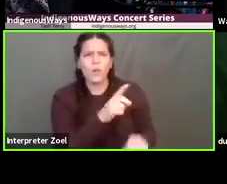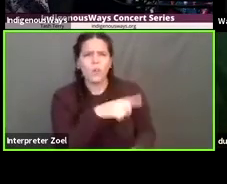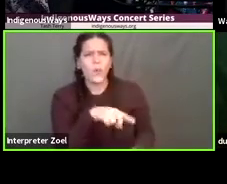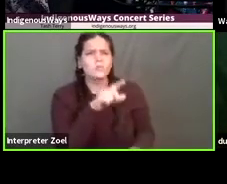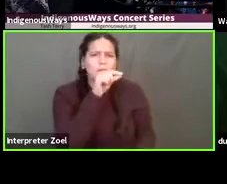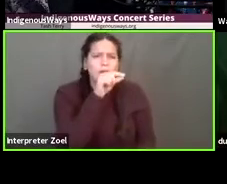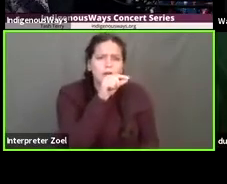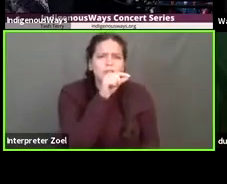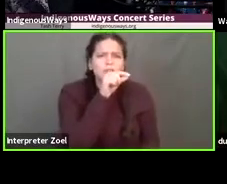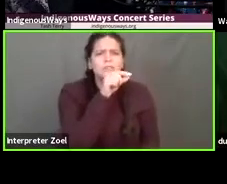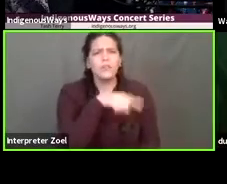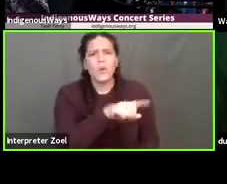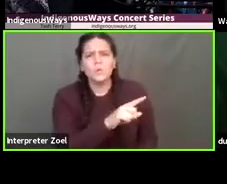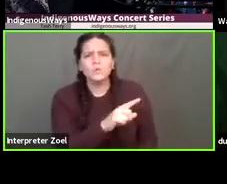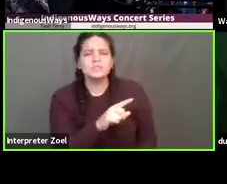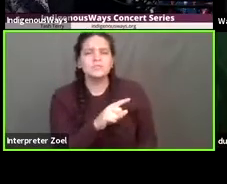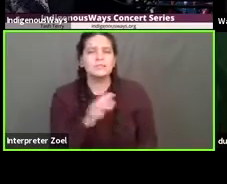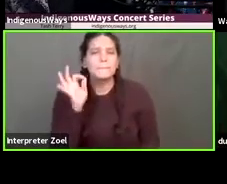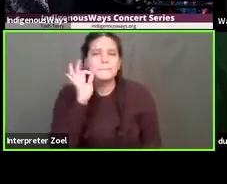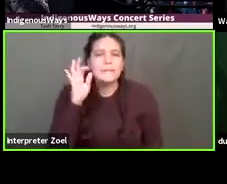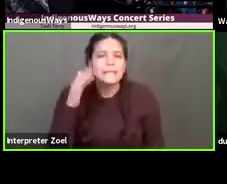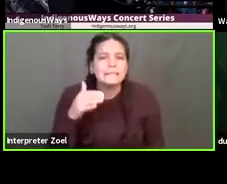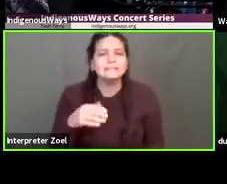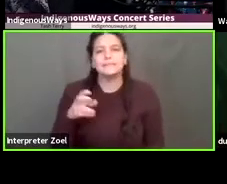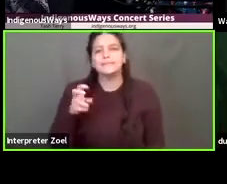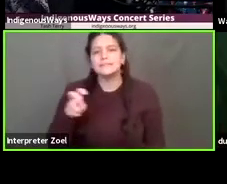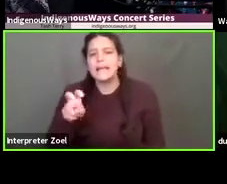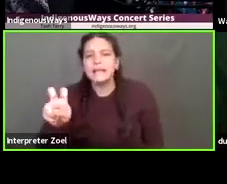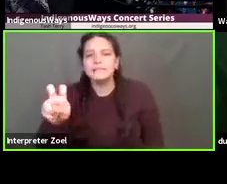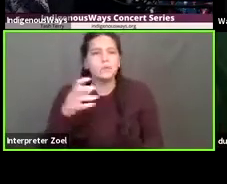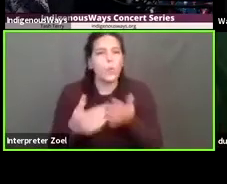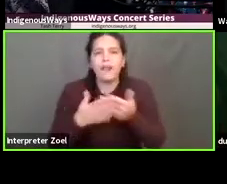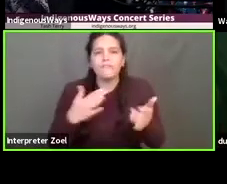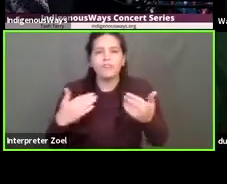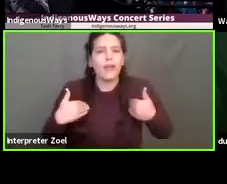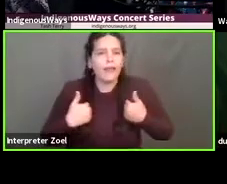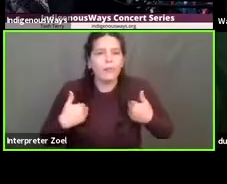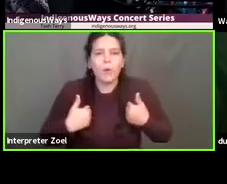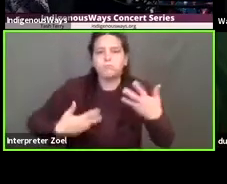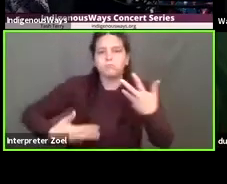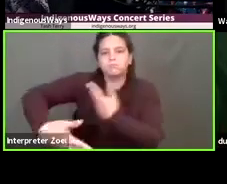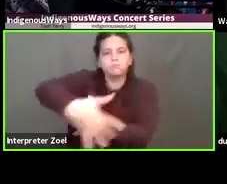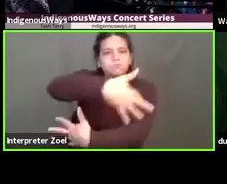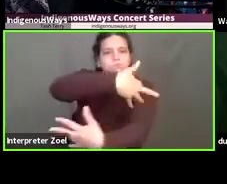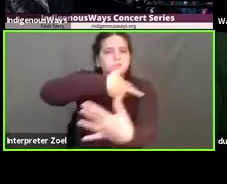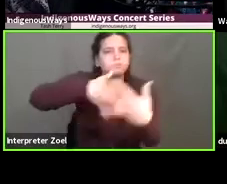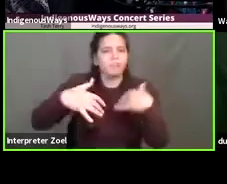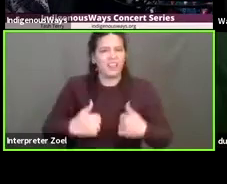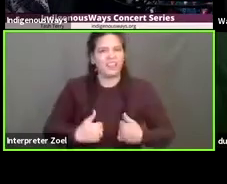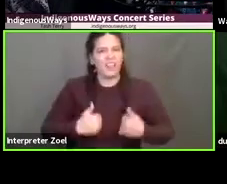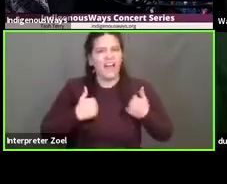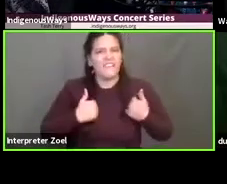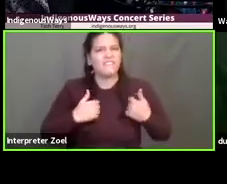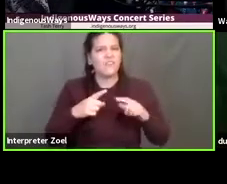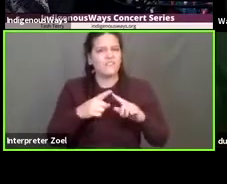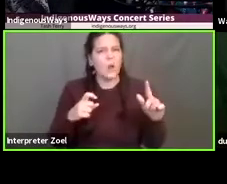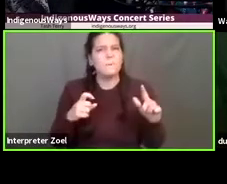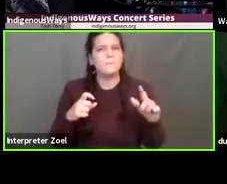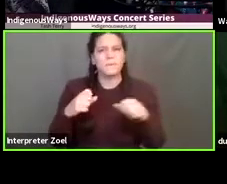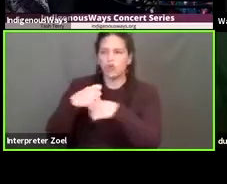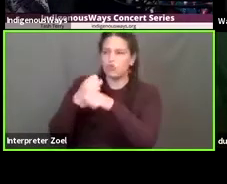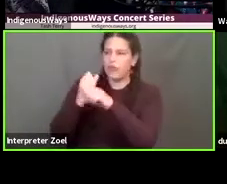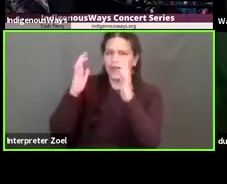those the bees, the snakes, whatever it is out there, it's life. It comes from the Creator,